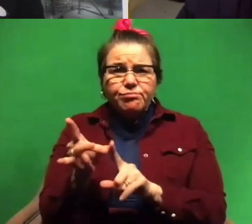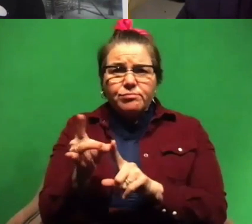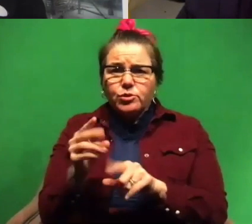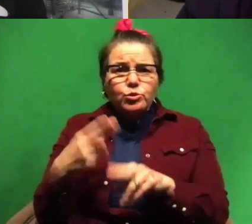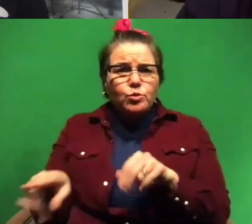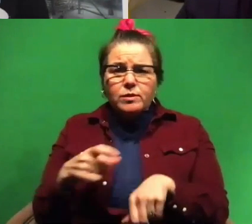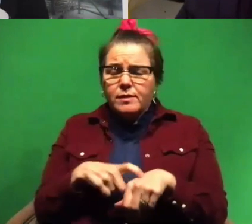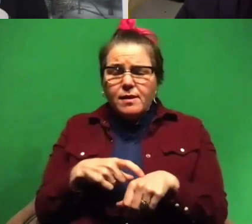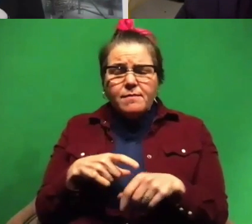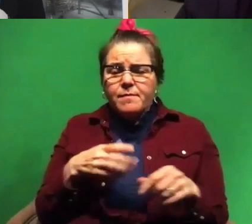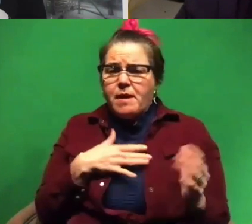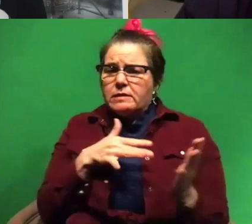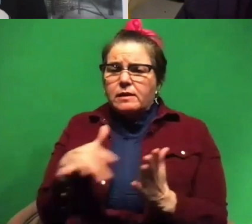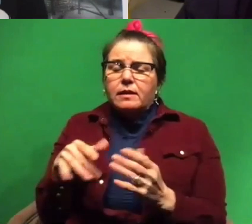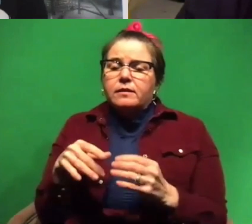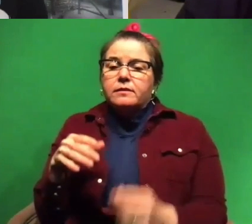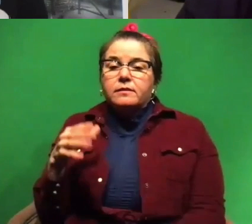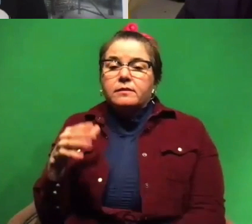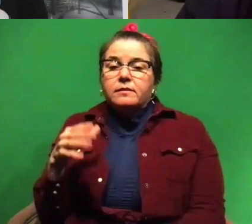these studies. And we do that